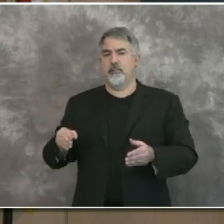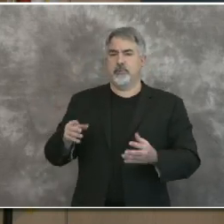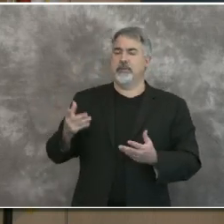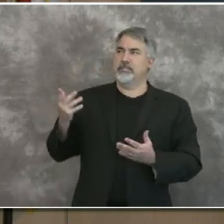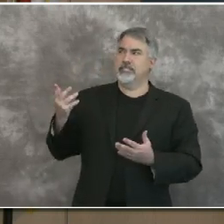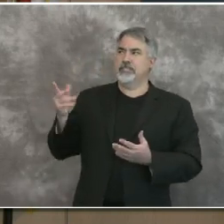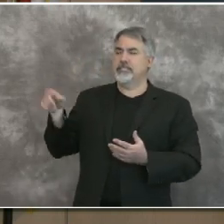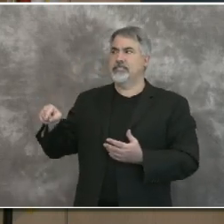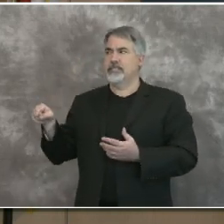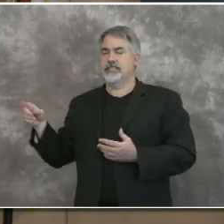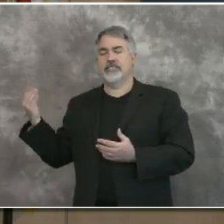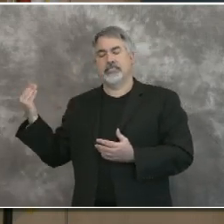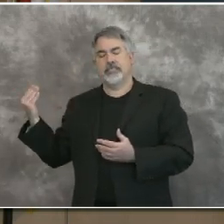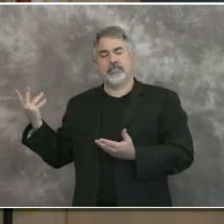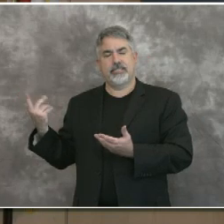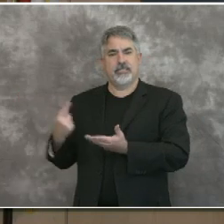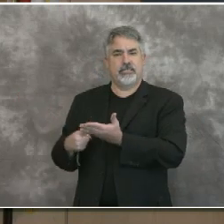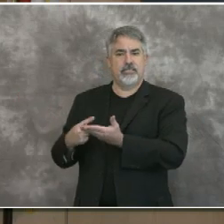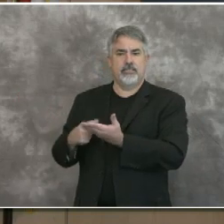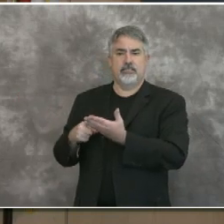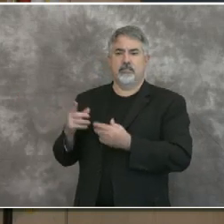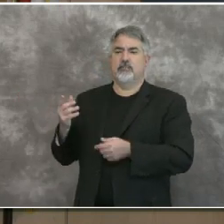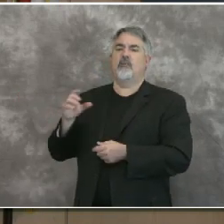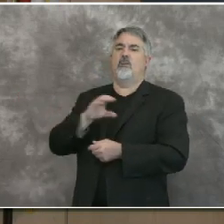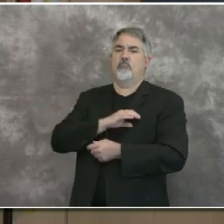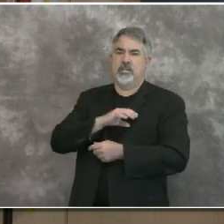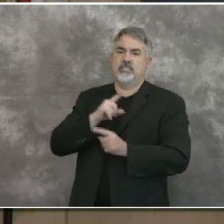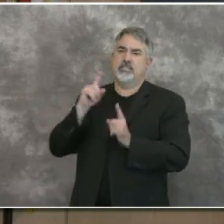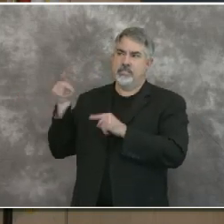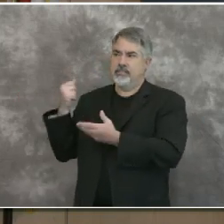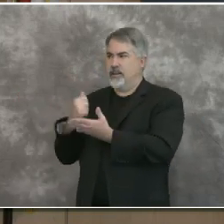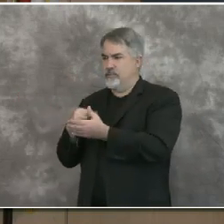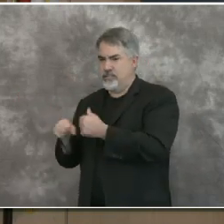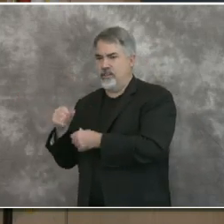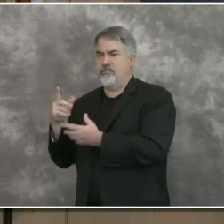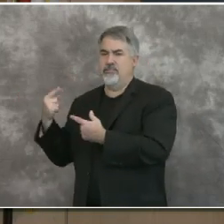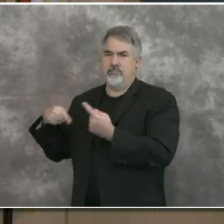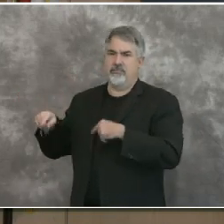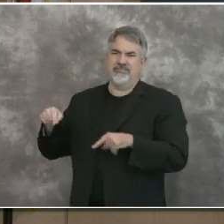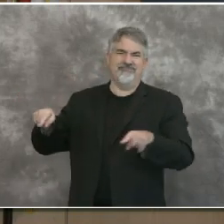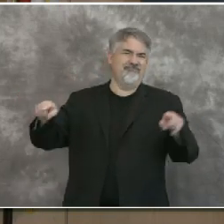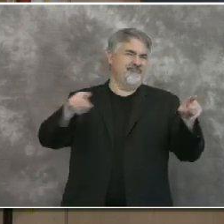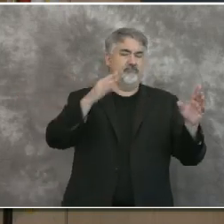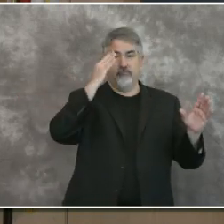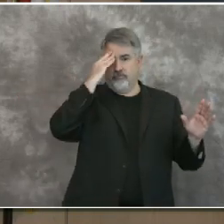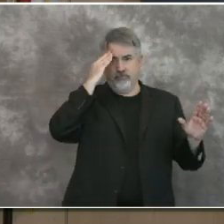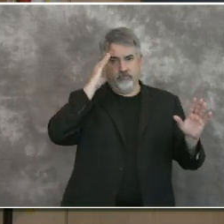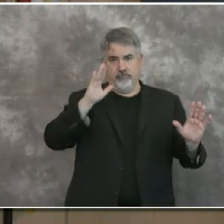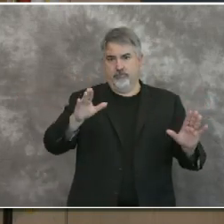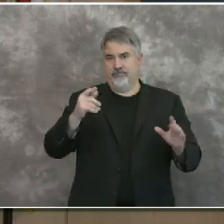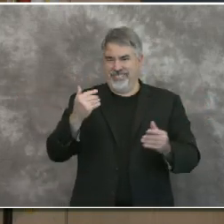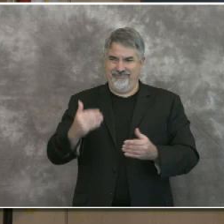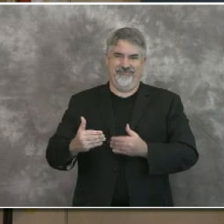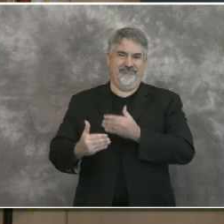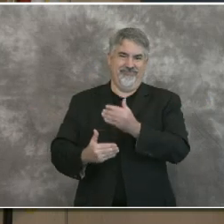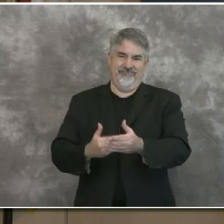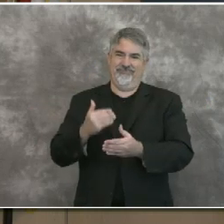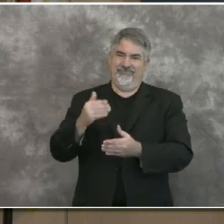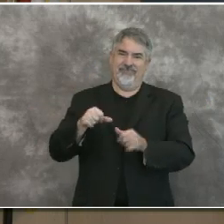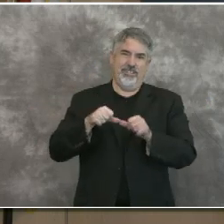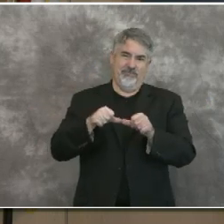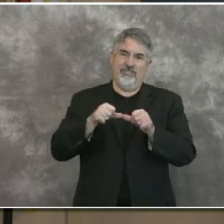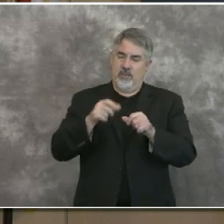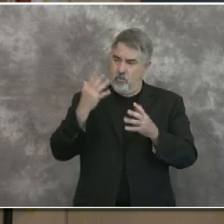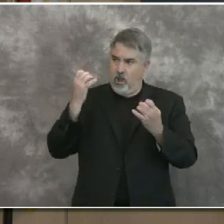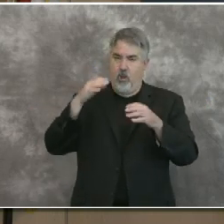of Oceanside. We appreciate law enforcement doing the same, and we want everyone to know that we're gonna get to an opening and continued opening as quickly as